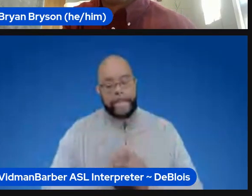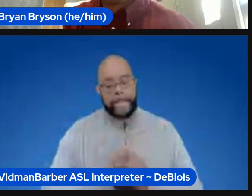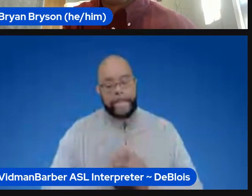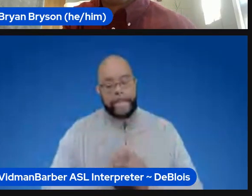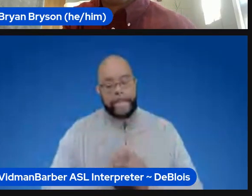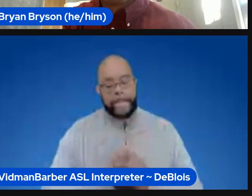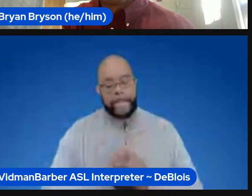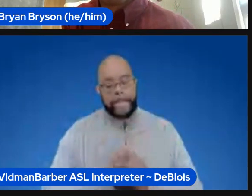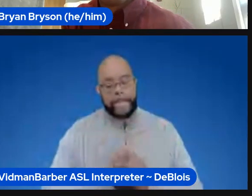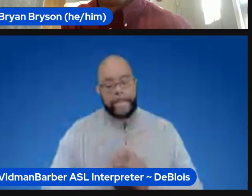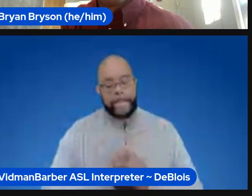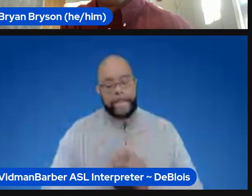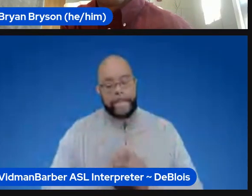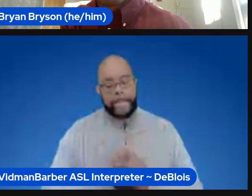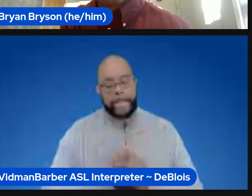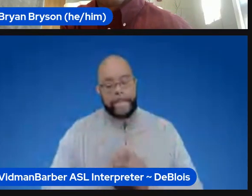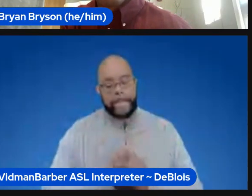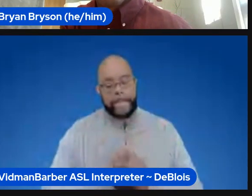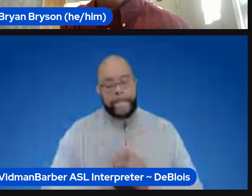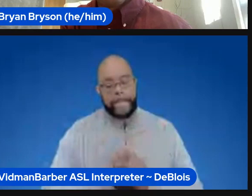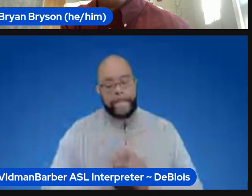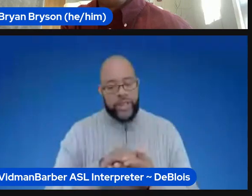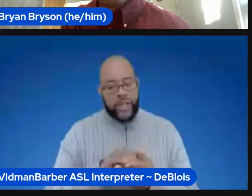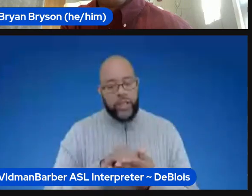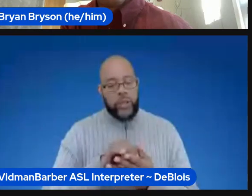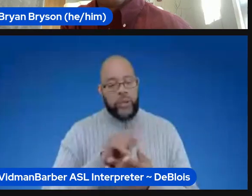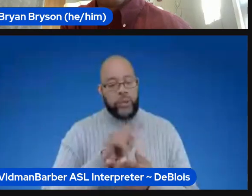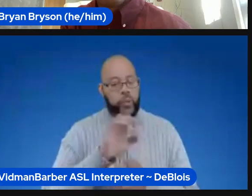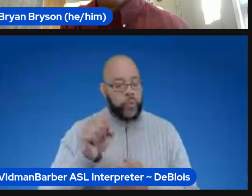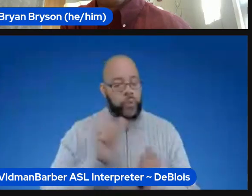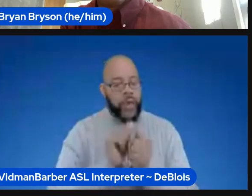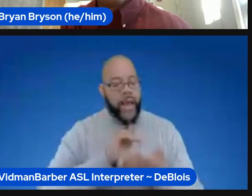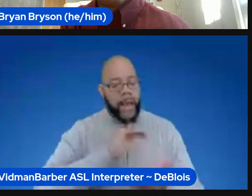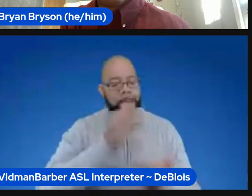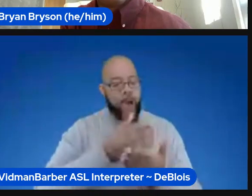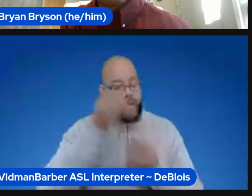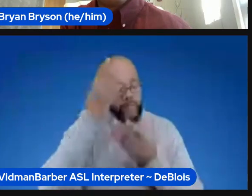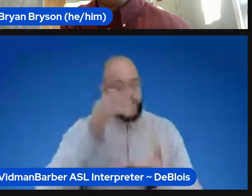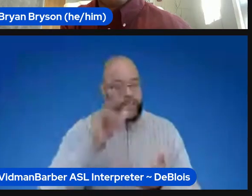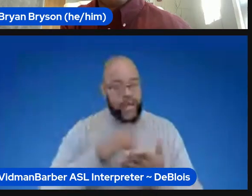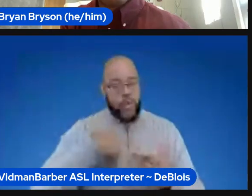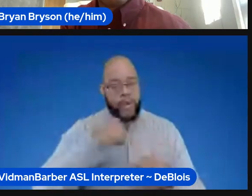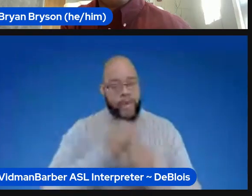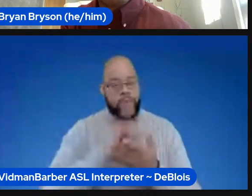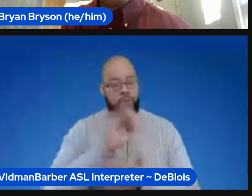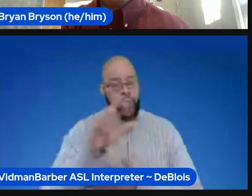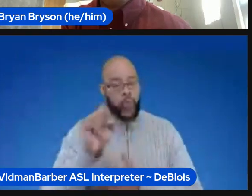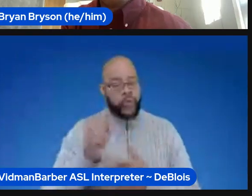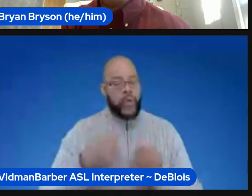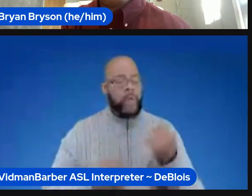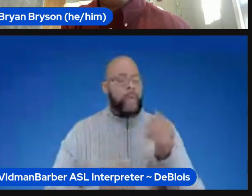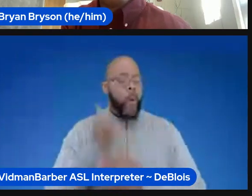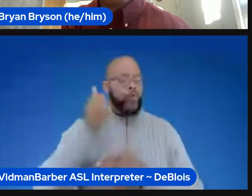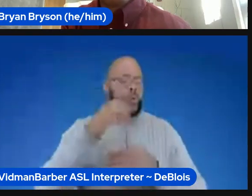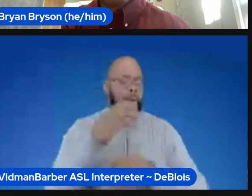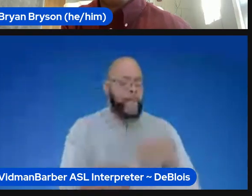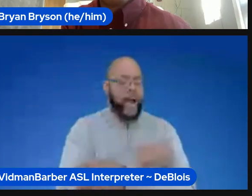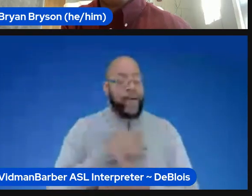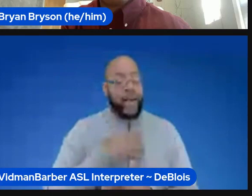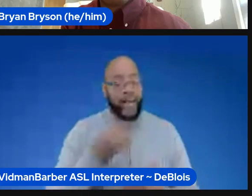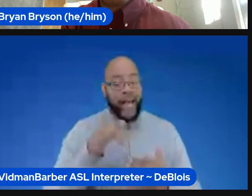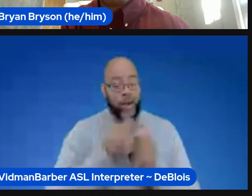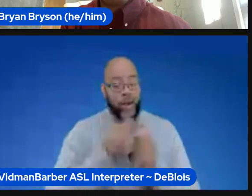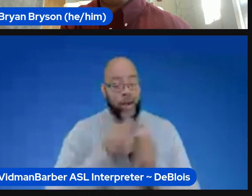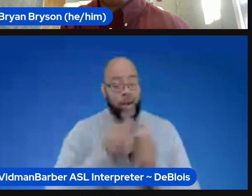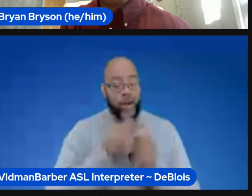go to use those tools with the amount of data that would make those tools the most powerful. I like how you've been